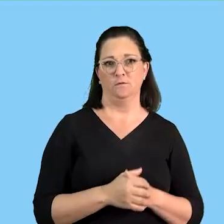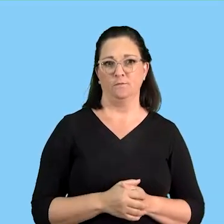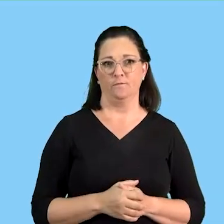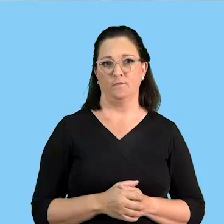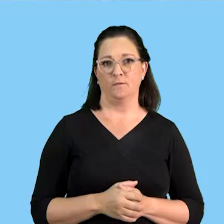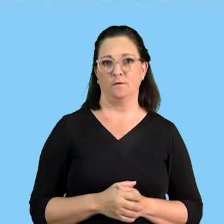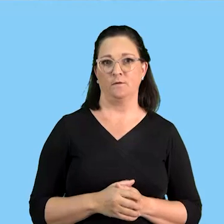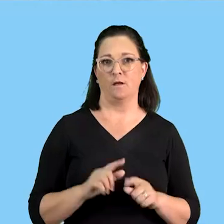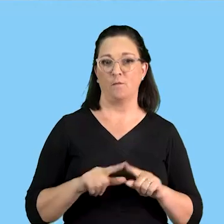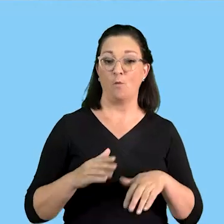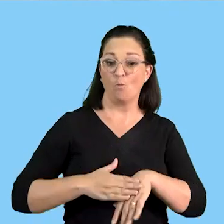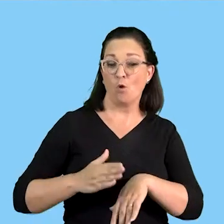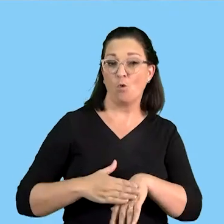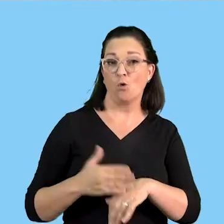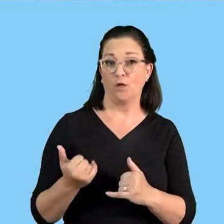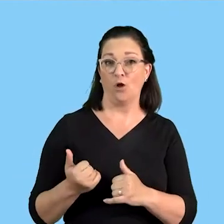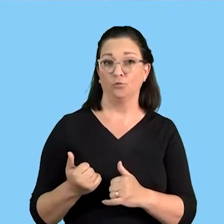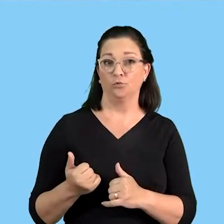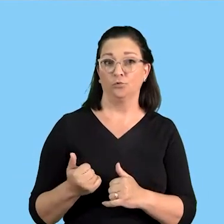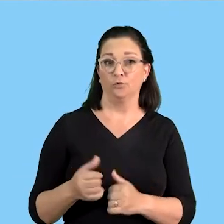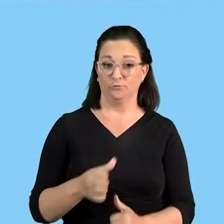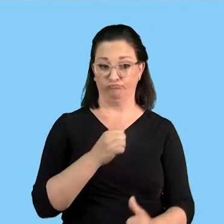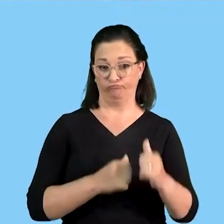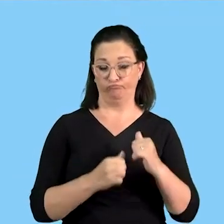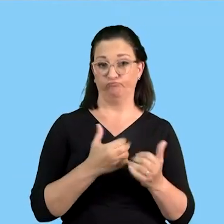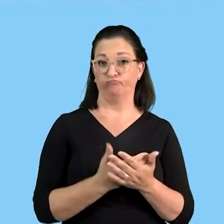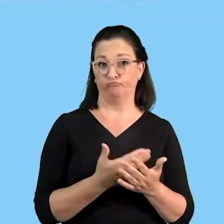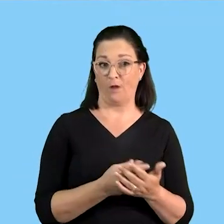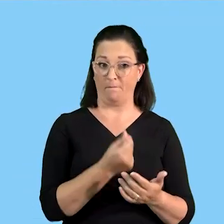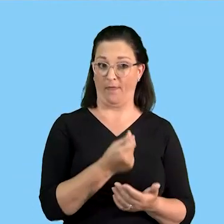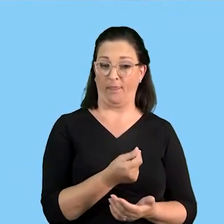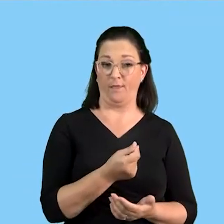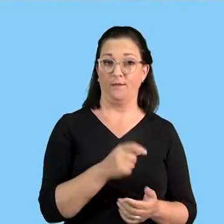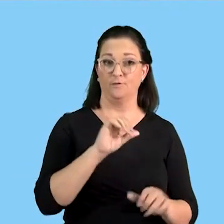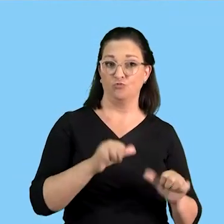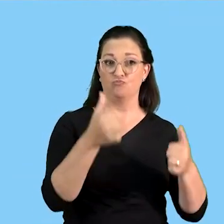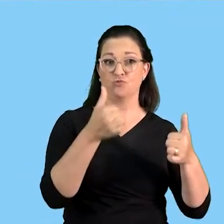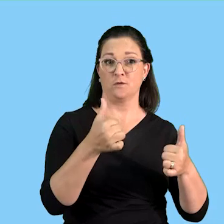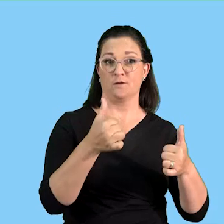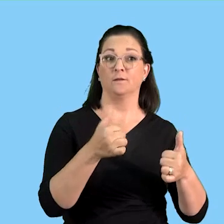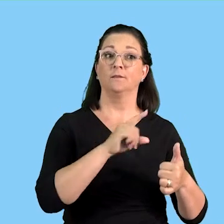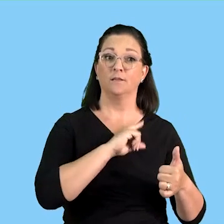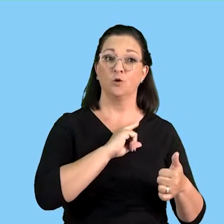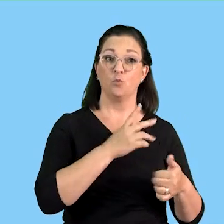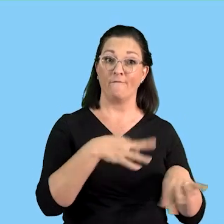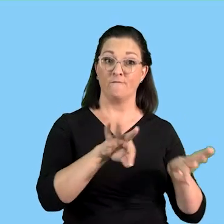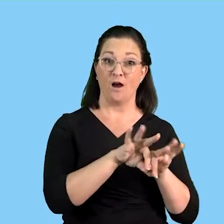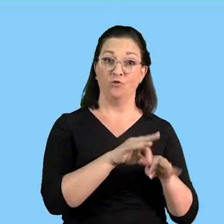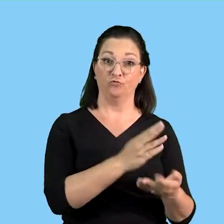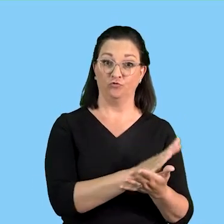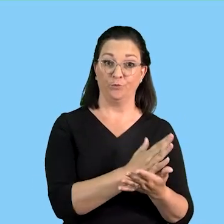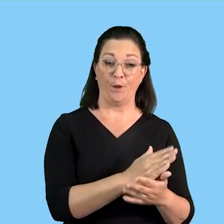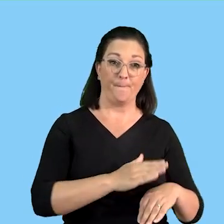So immediately shareholders are receiving more and more returns. That is success. So what does success mean? It increases